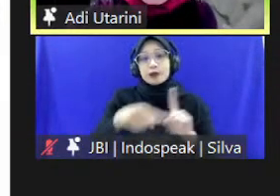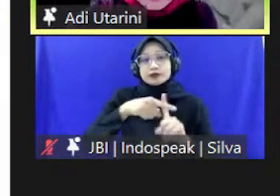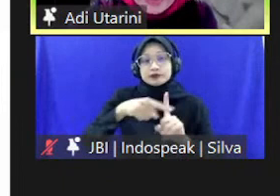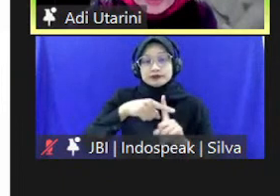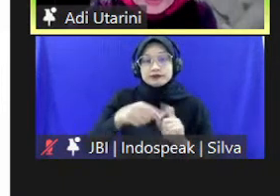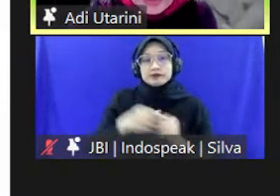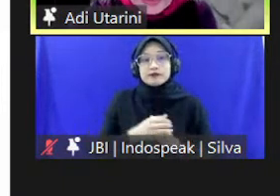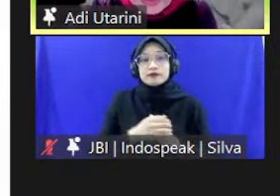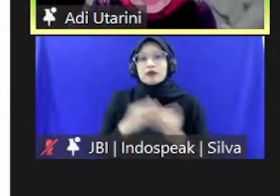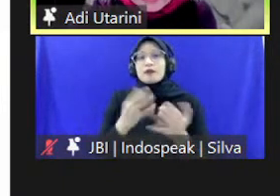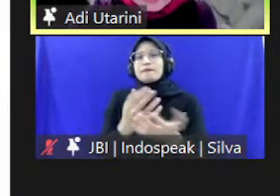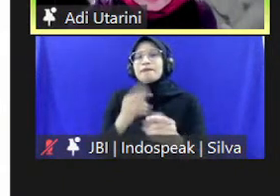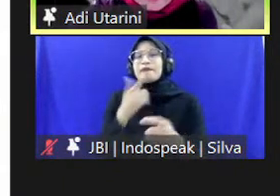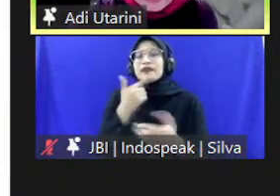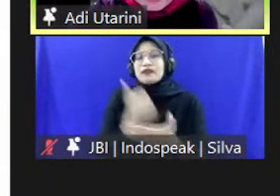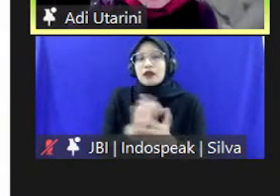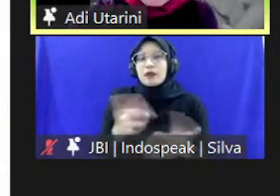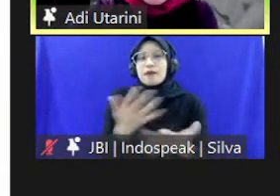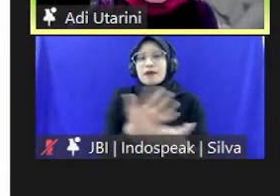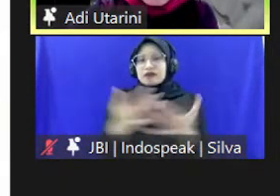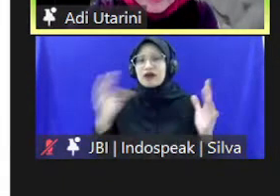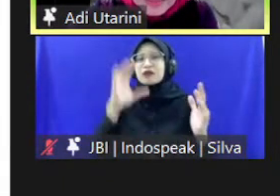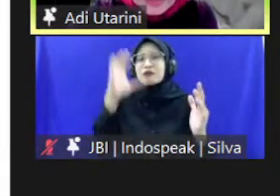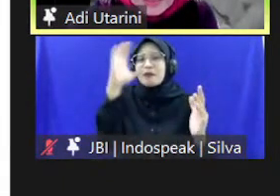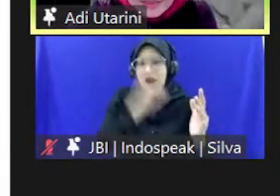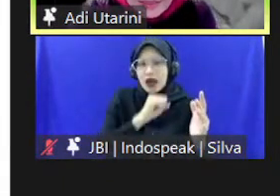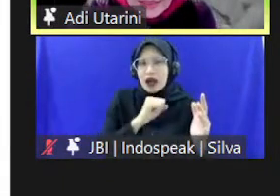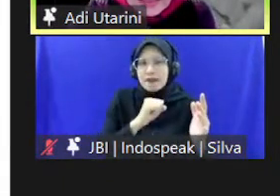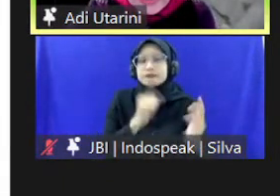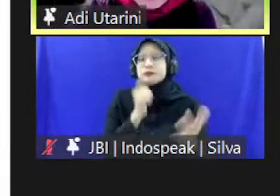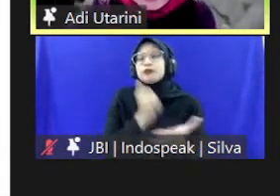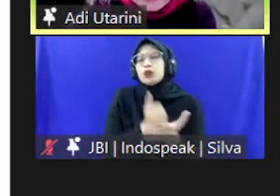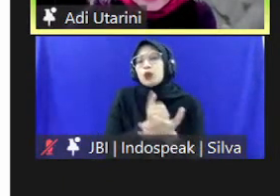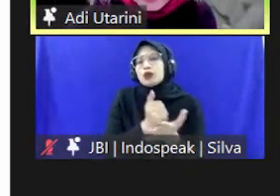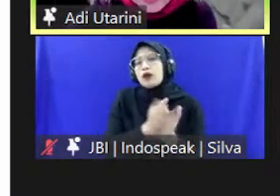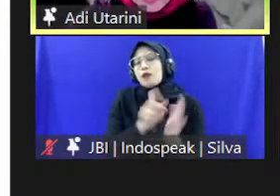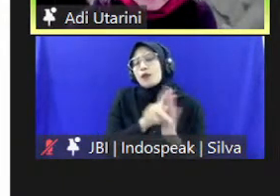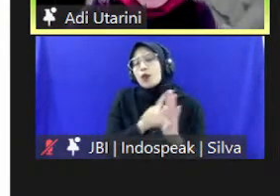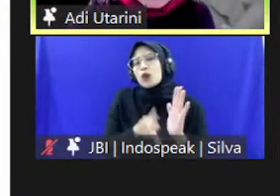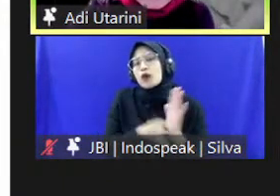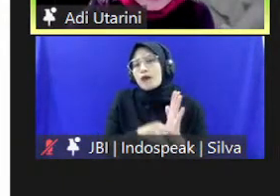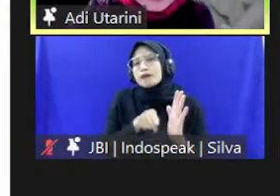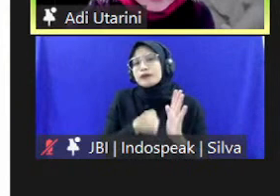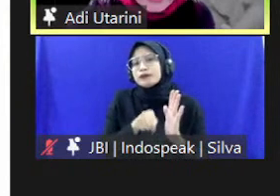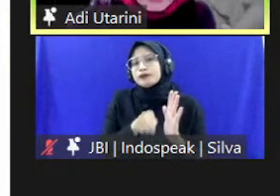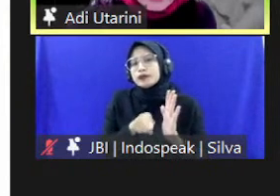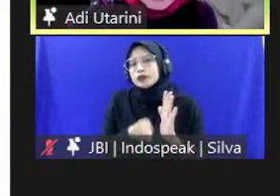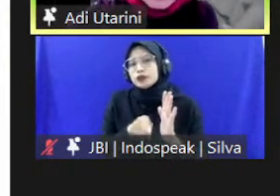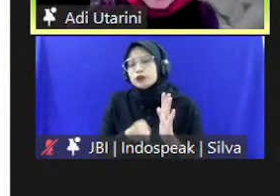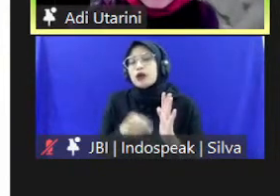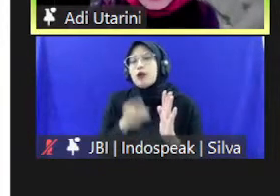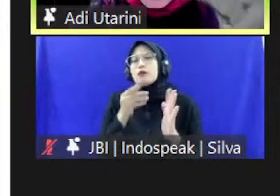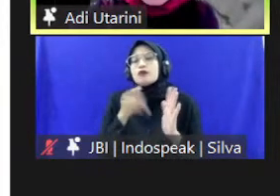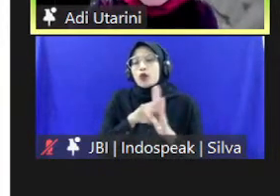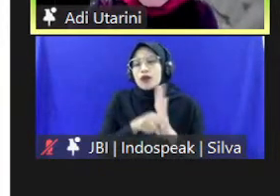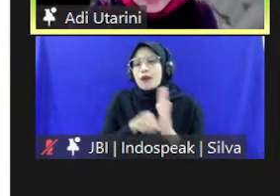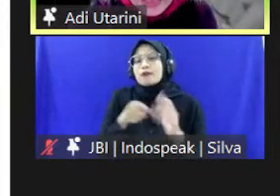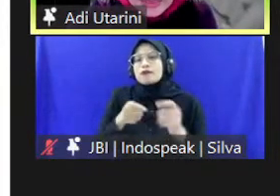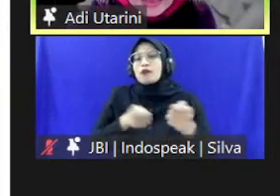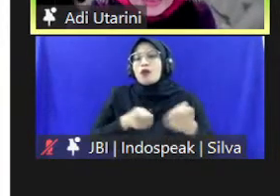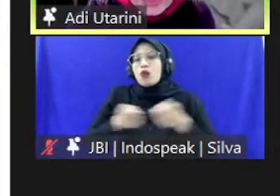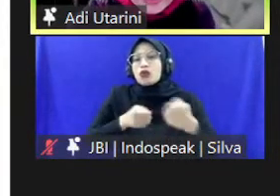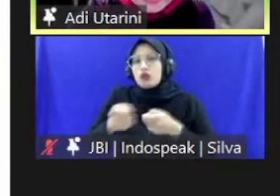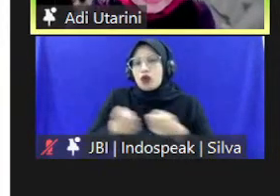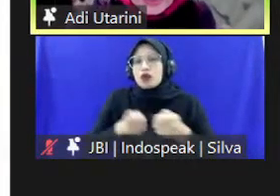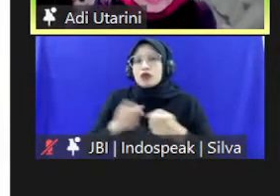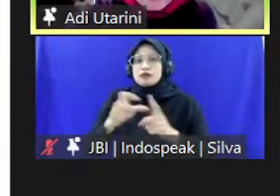to understand that this intervention complements the dengue control program activities and not meant to